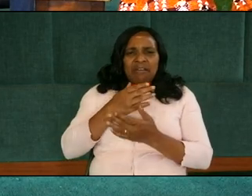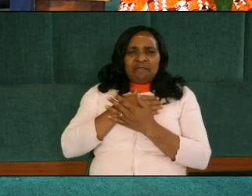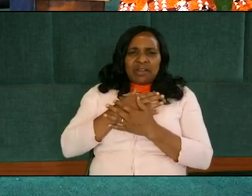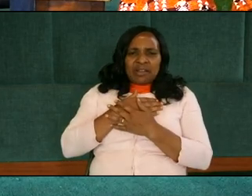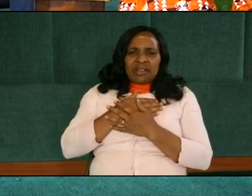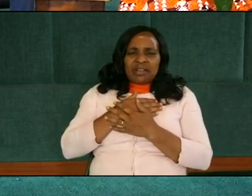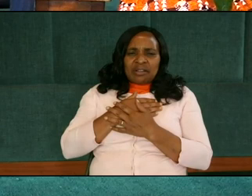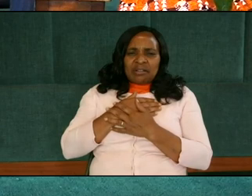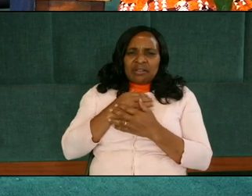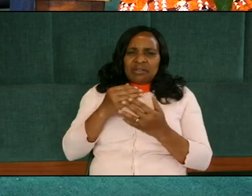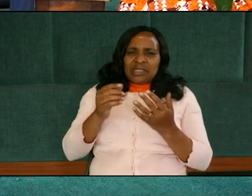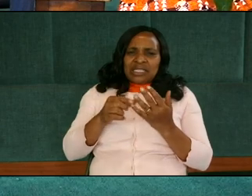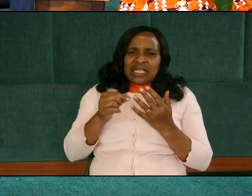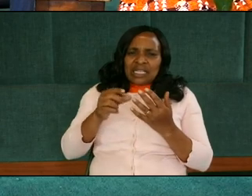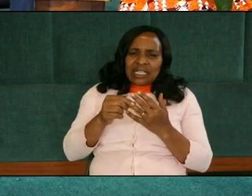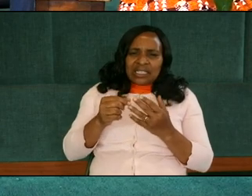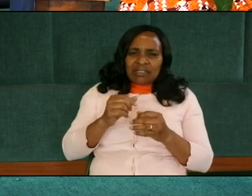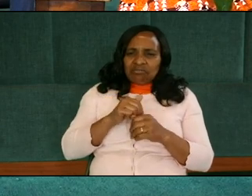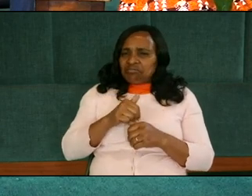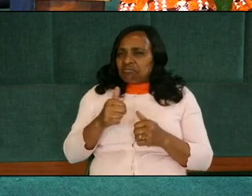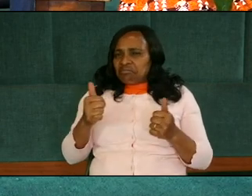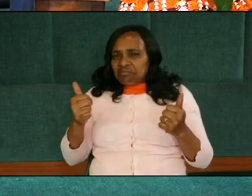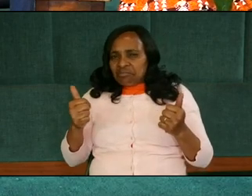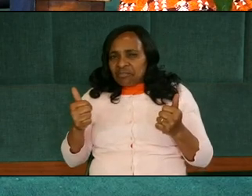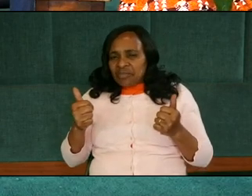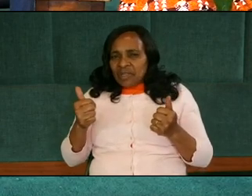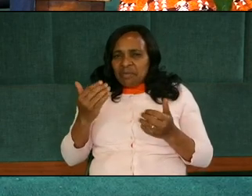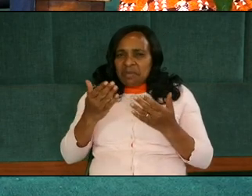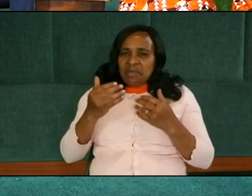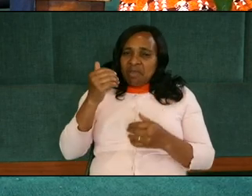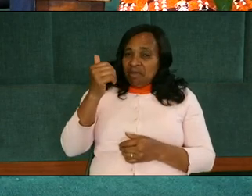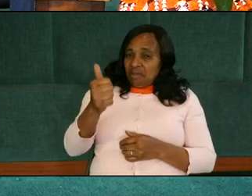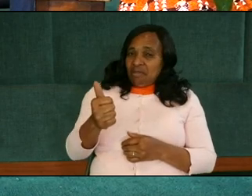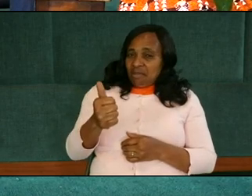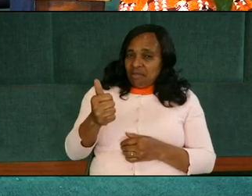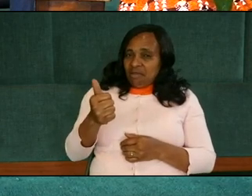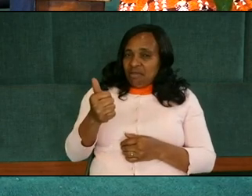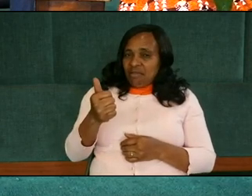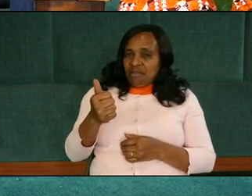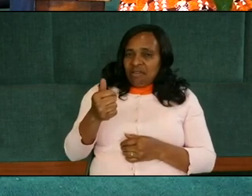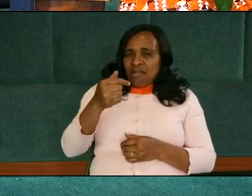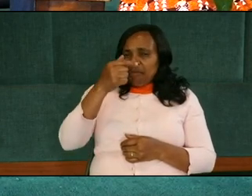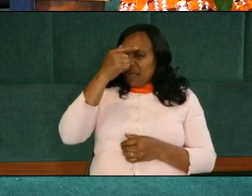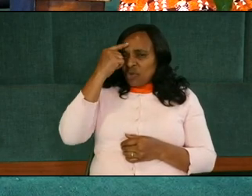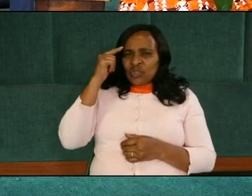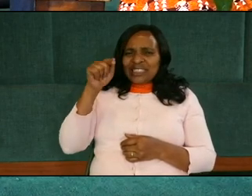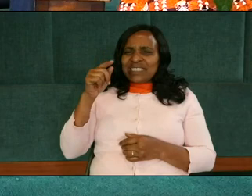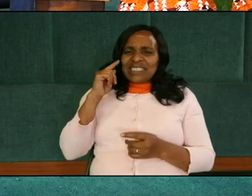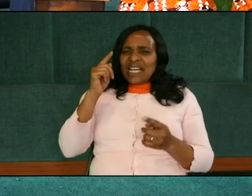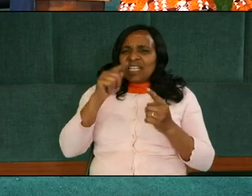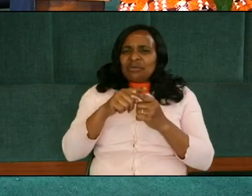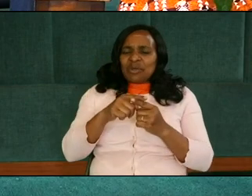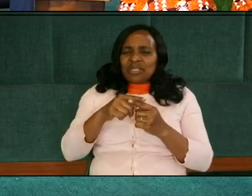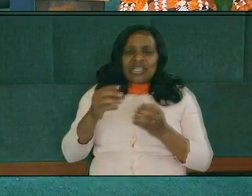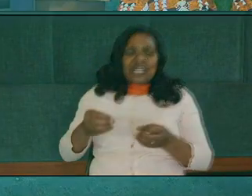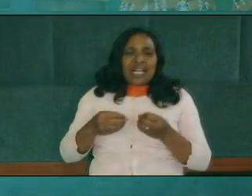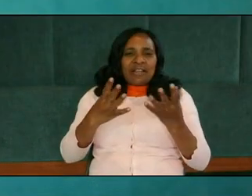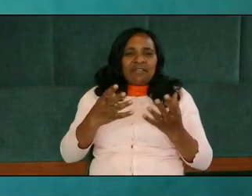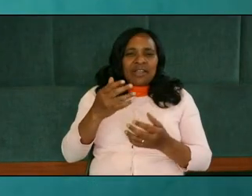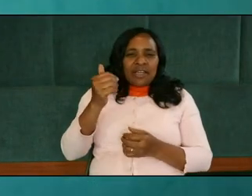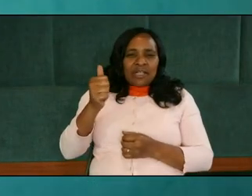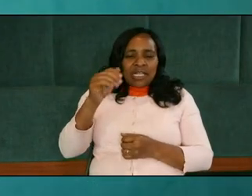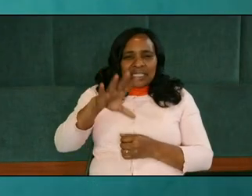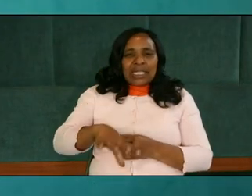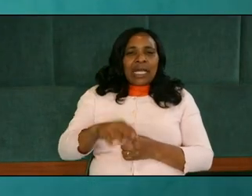I'm hand-selecting, they would be the ones who'd give me an A, because the thing is, you see that aspect when the adage when people say you fake